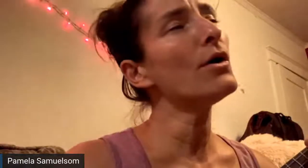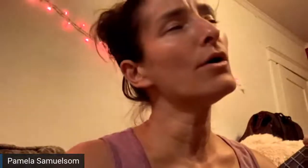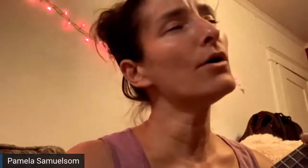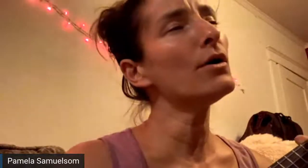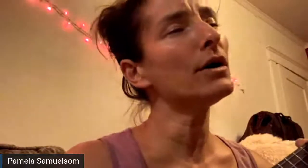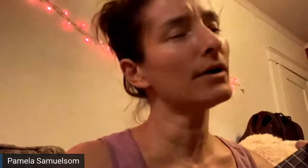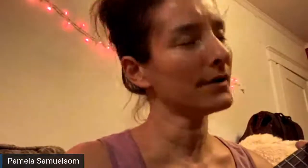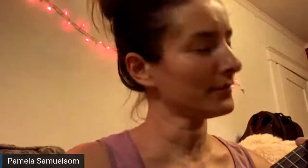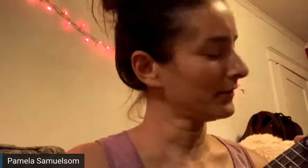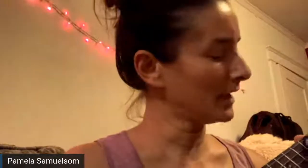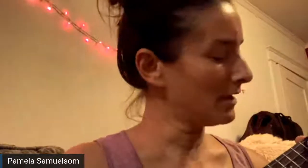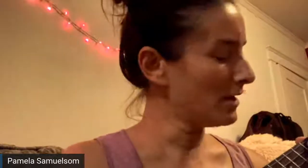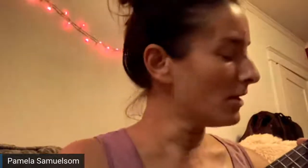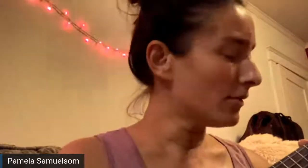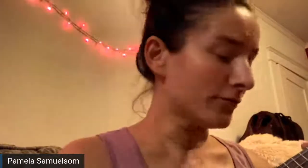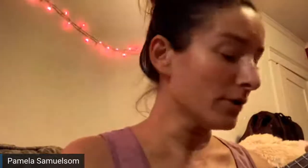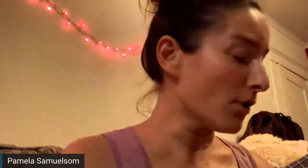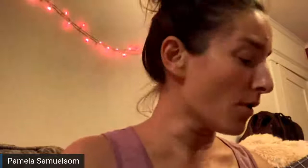mayo,